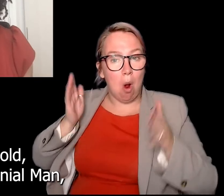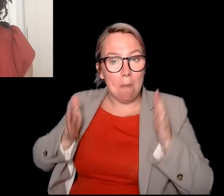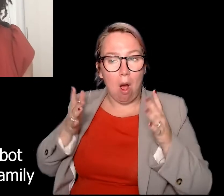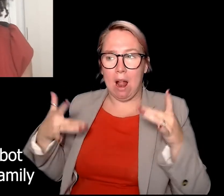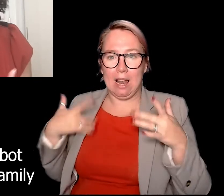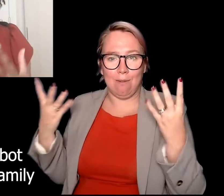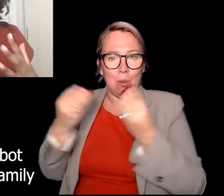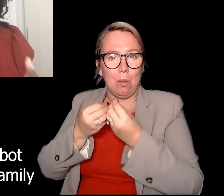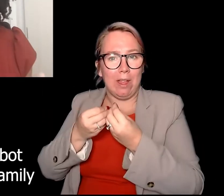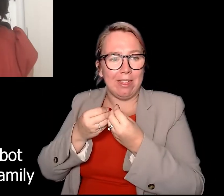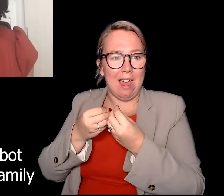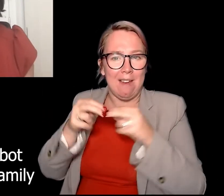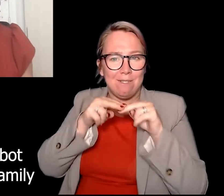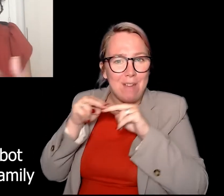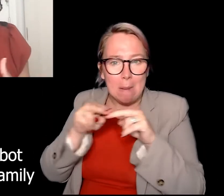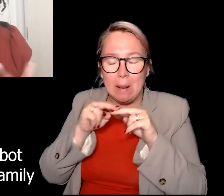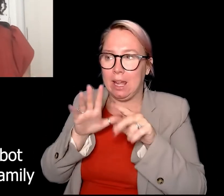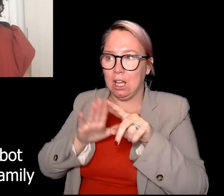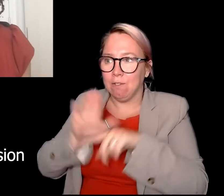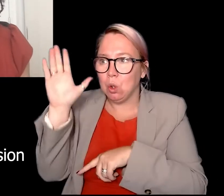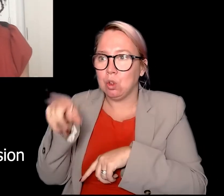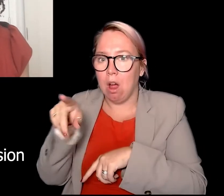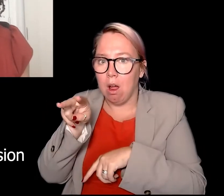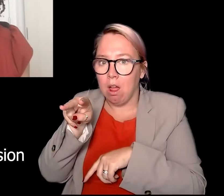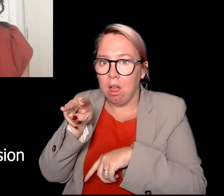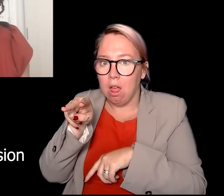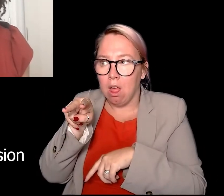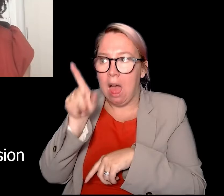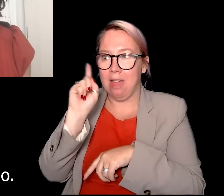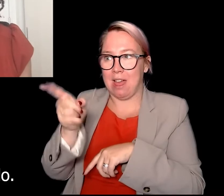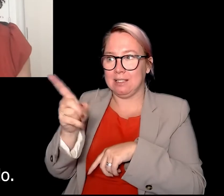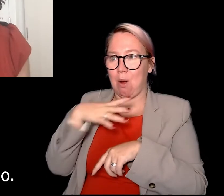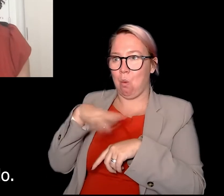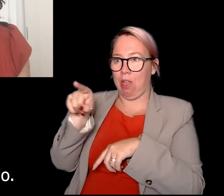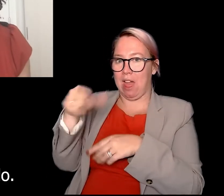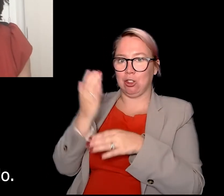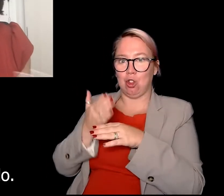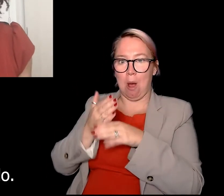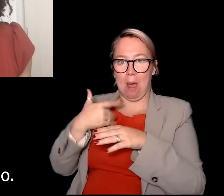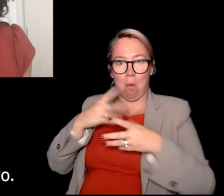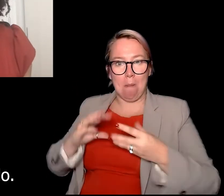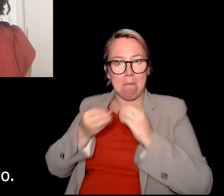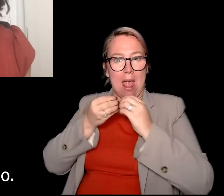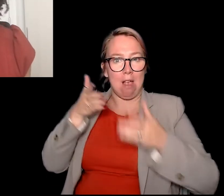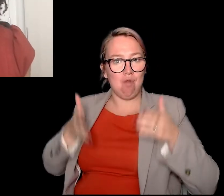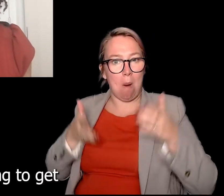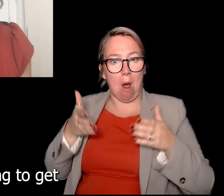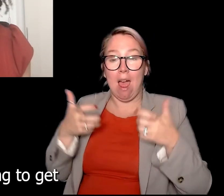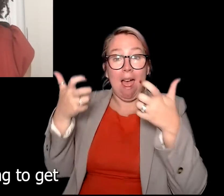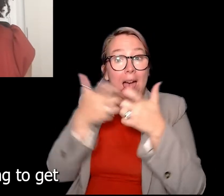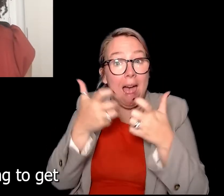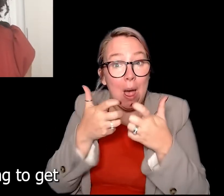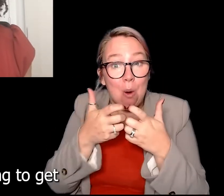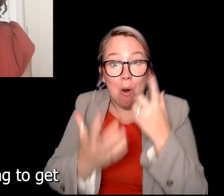Bicentennial Man, and it was about this robot that was living with his family, and it just showed this vision of the future. And I was like, that's what I want to do.